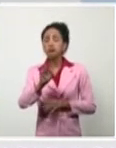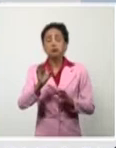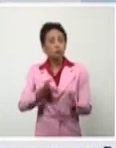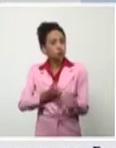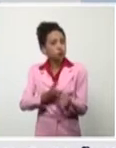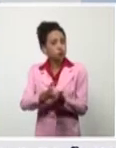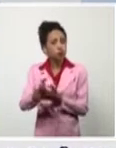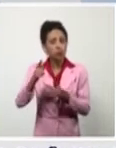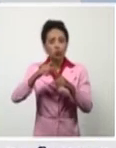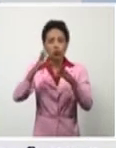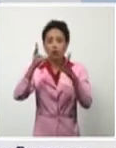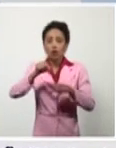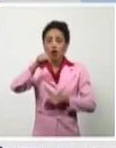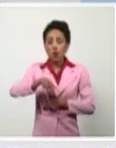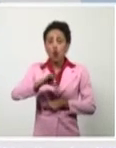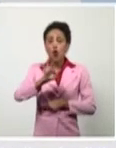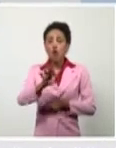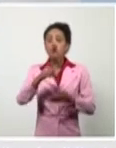and 8